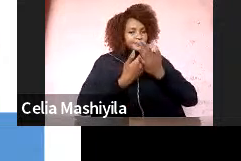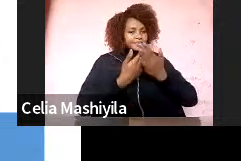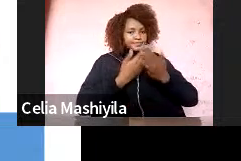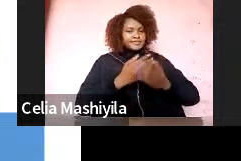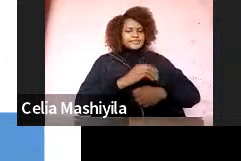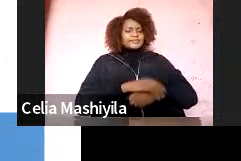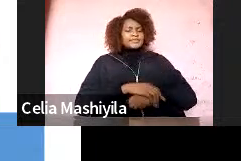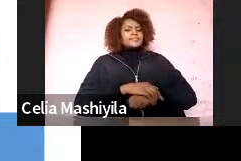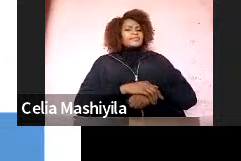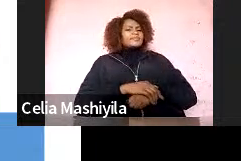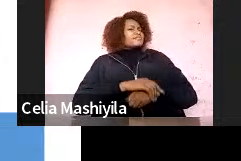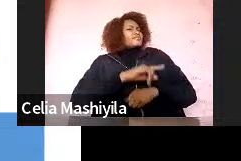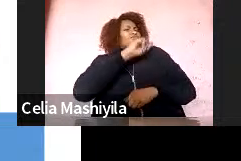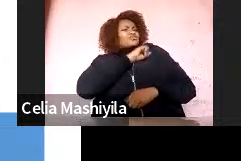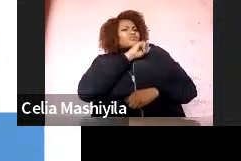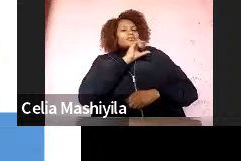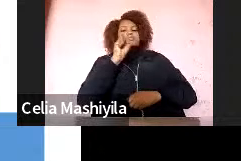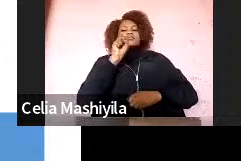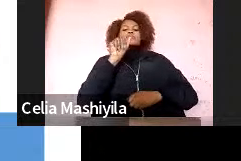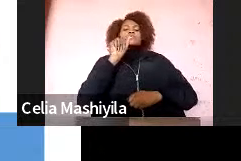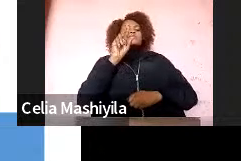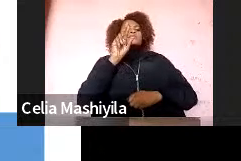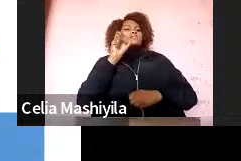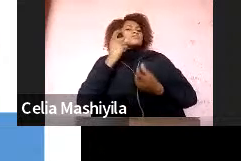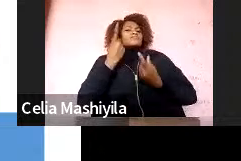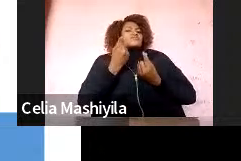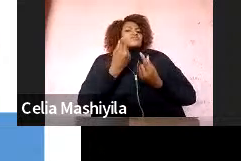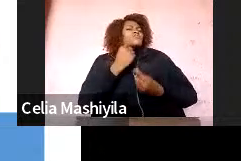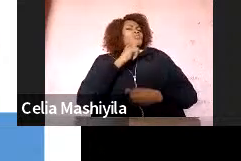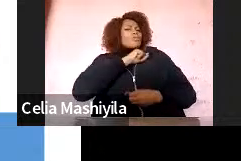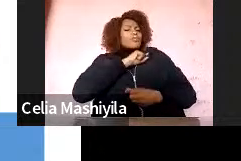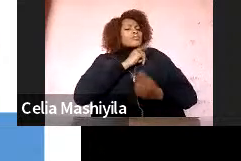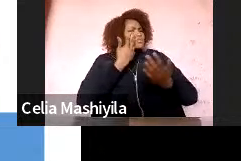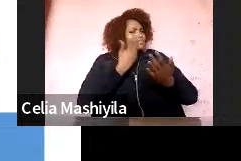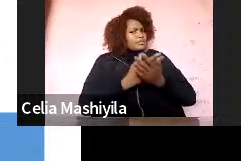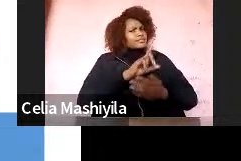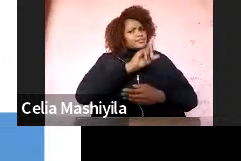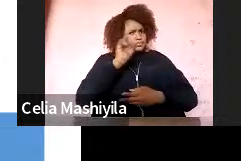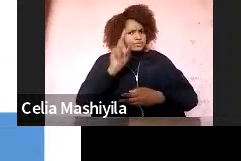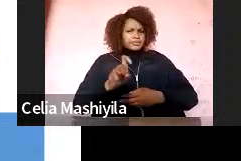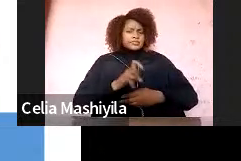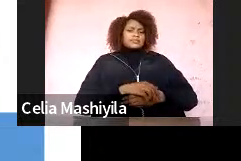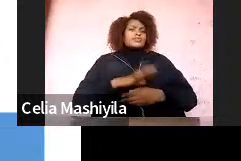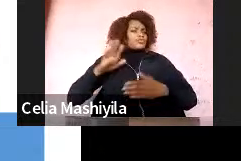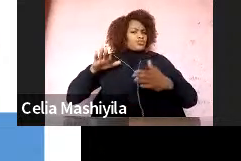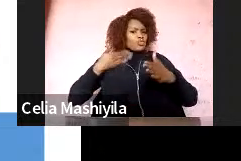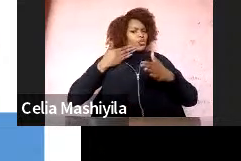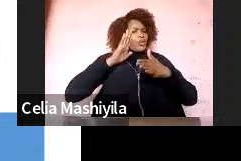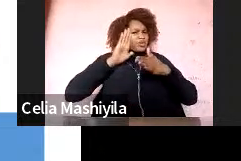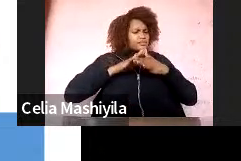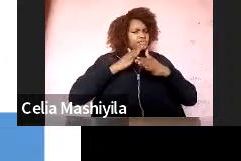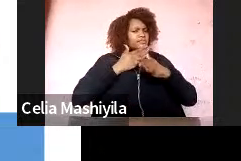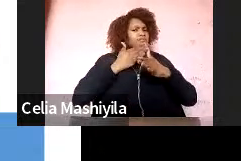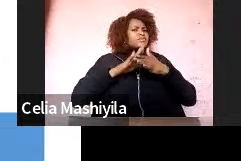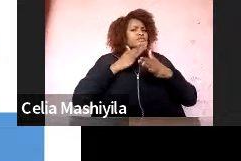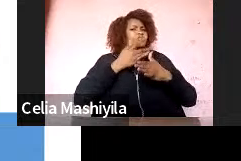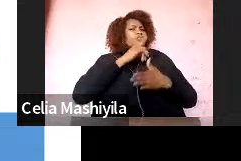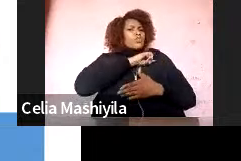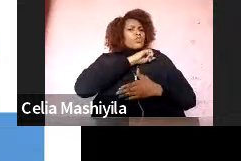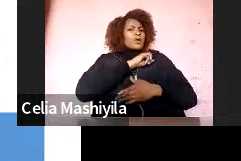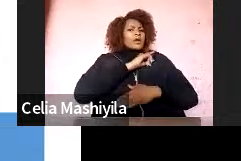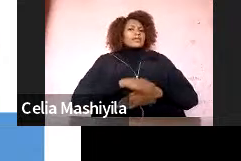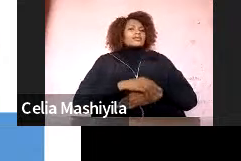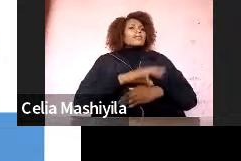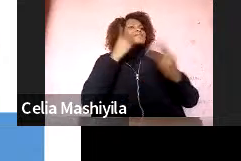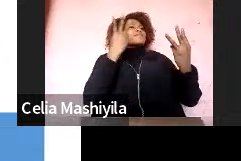for whatever SARS has done as an outcome. Most of the people will say, I don't know why I'm owing. I don't know